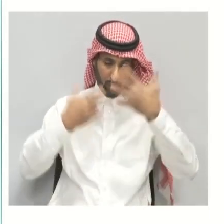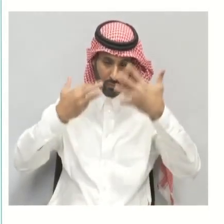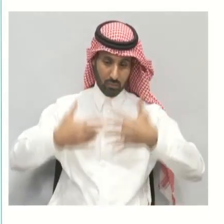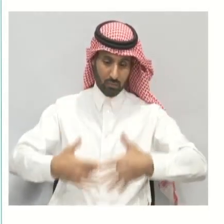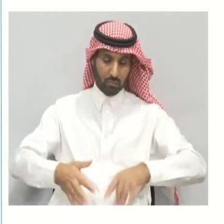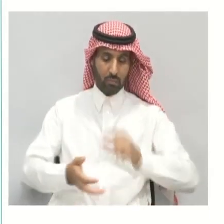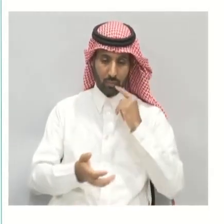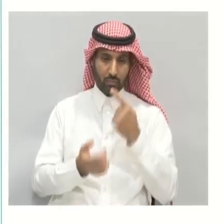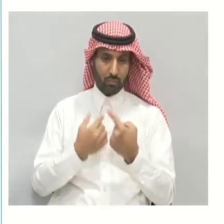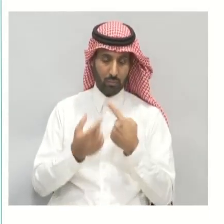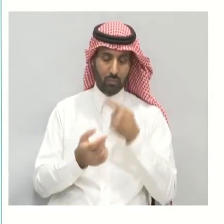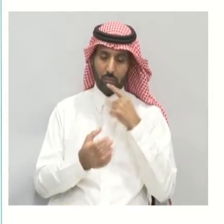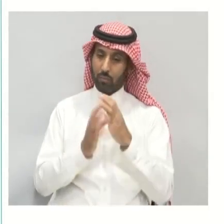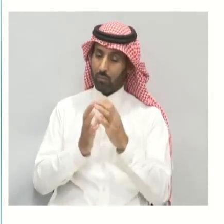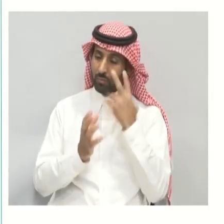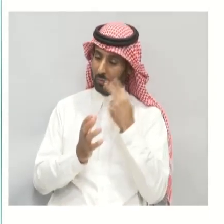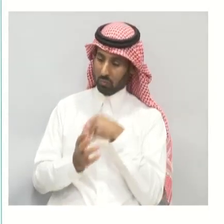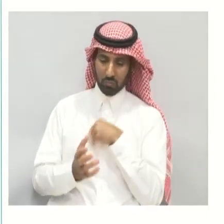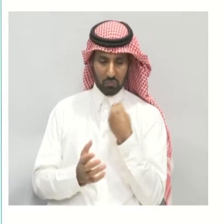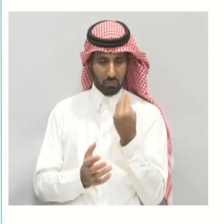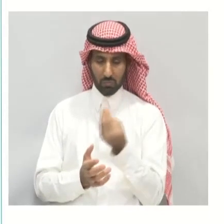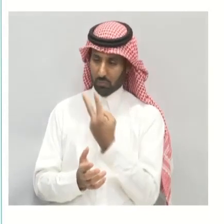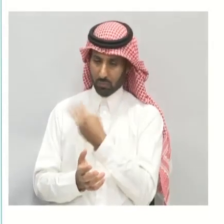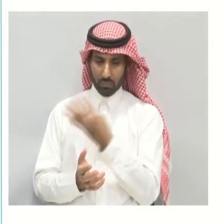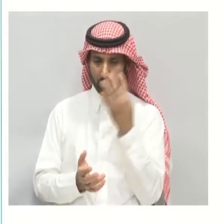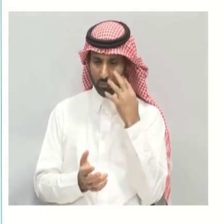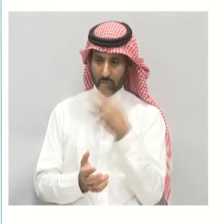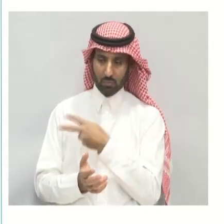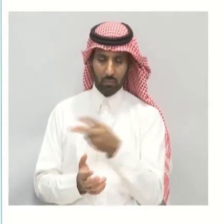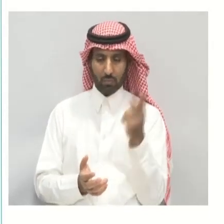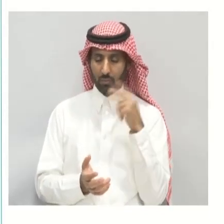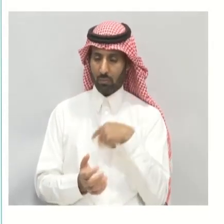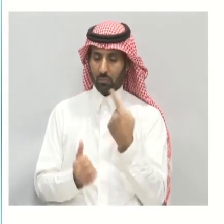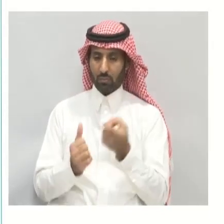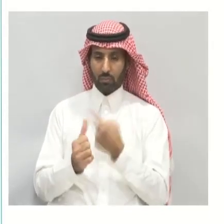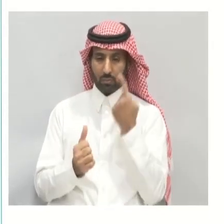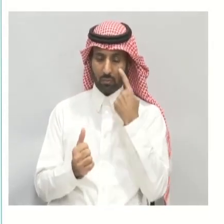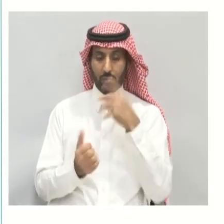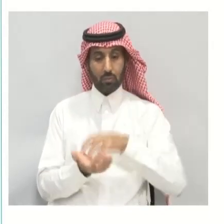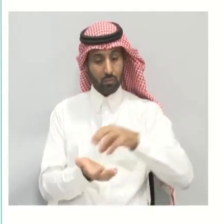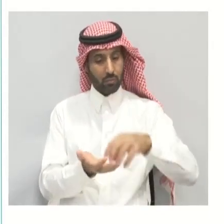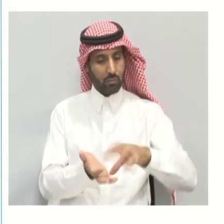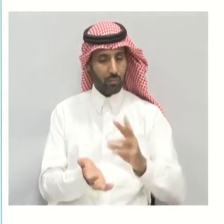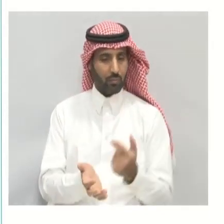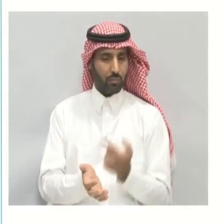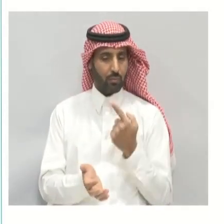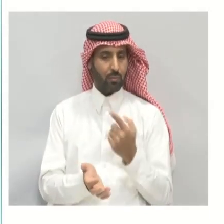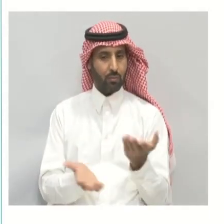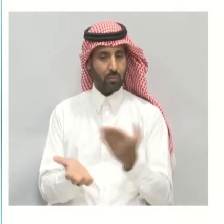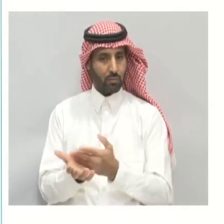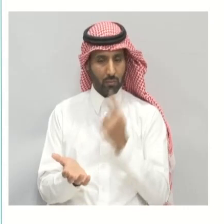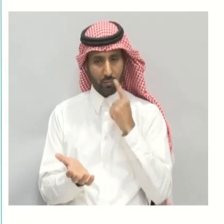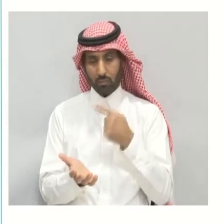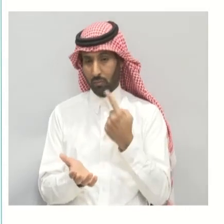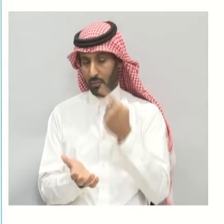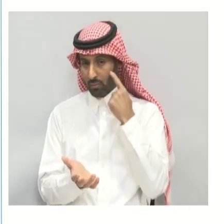here we have talked about the attractions, the four attractions. So let's read the first one, transportation. Then here